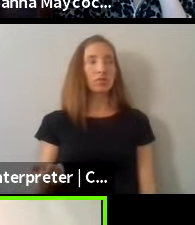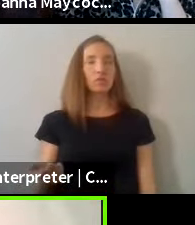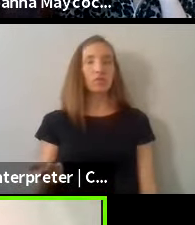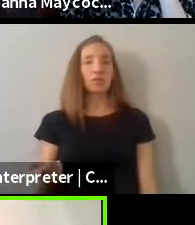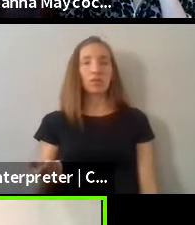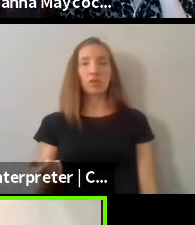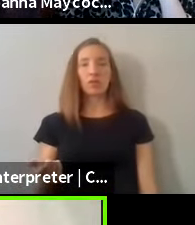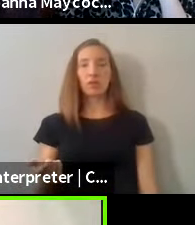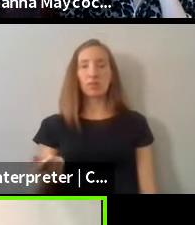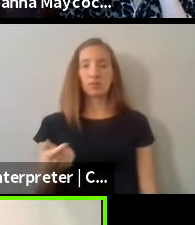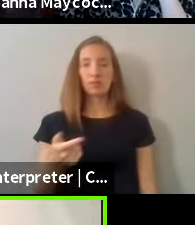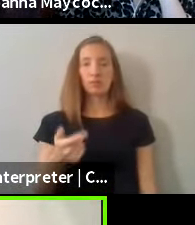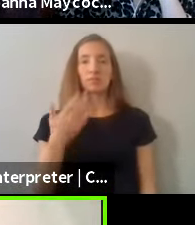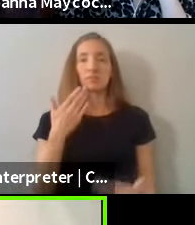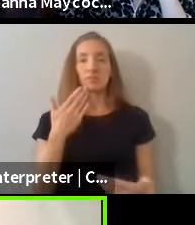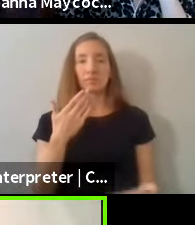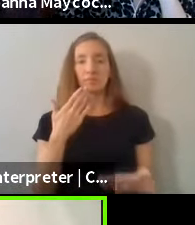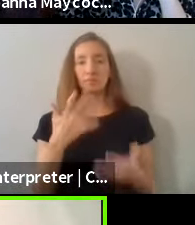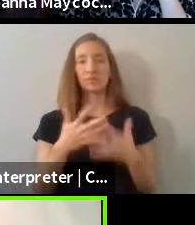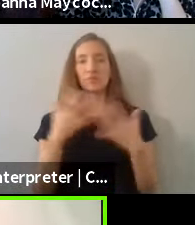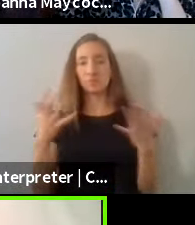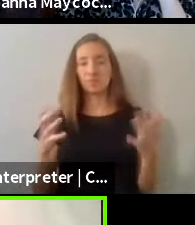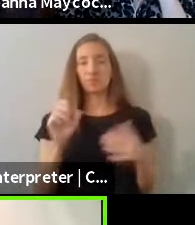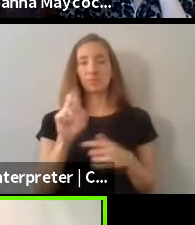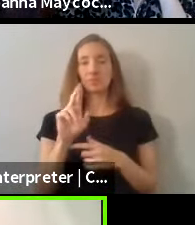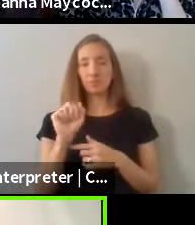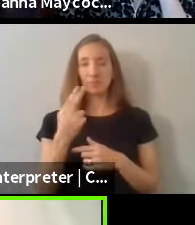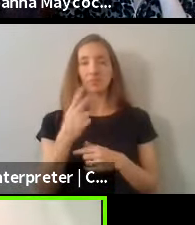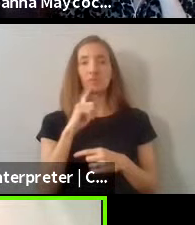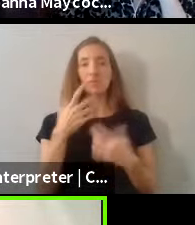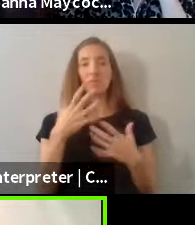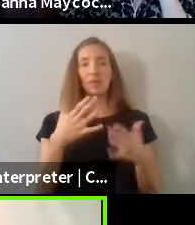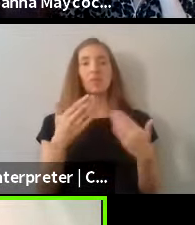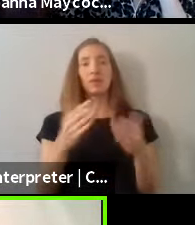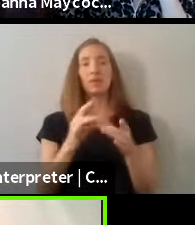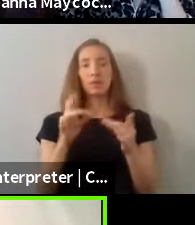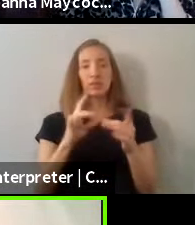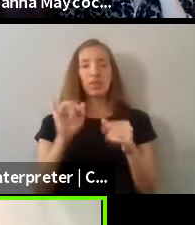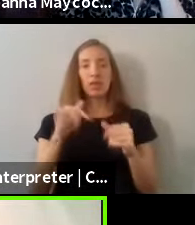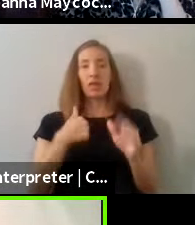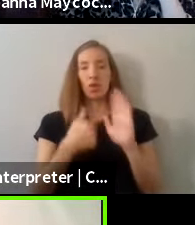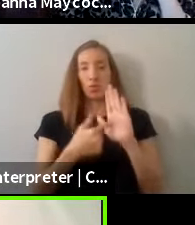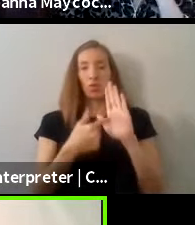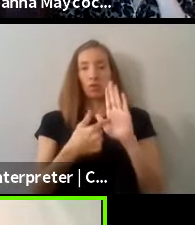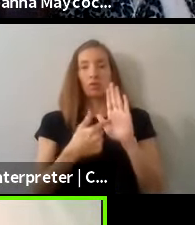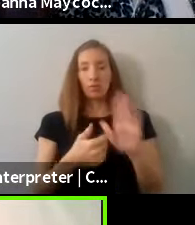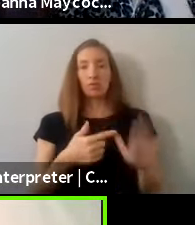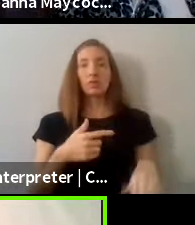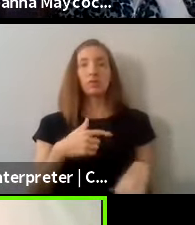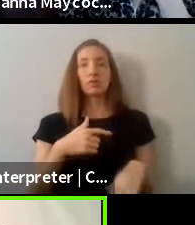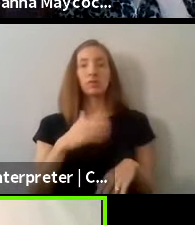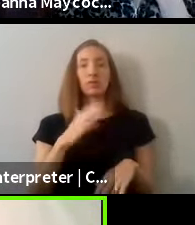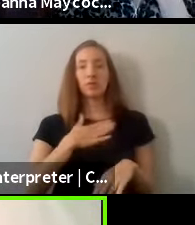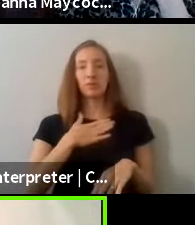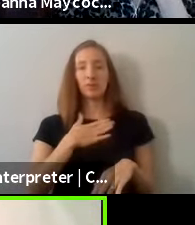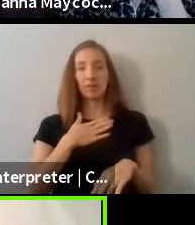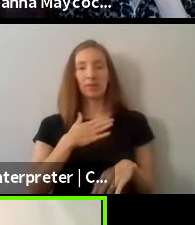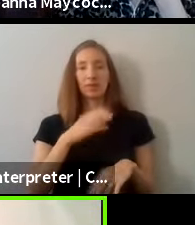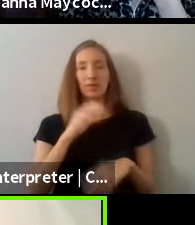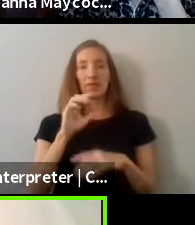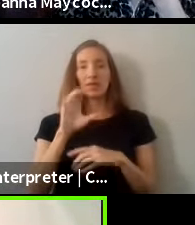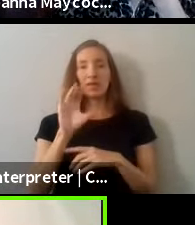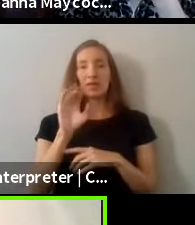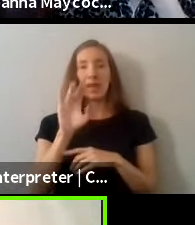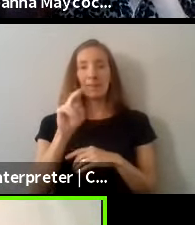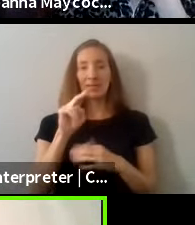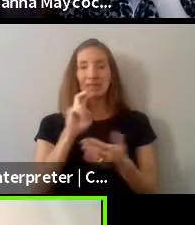And let me say that I am representing my cabinet secretary. I'm the deputy minister. And I'm delighted to be here